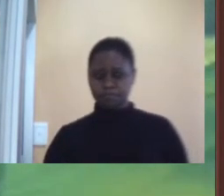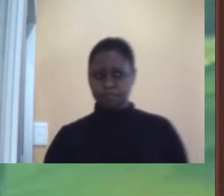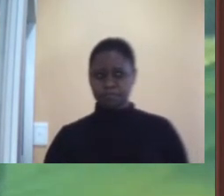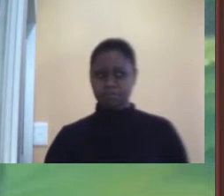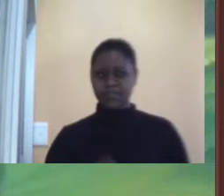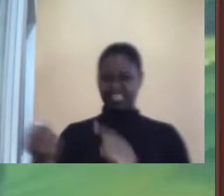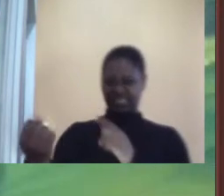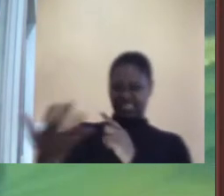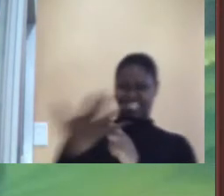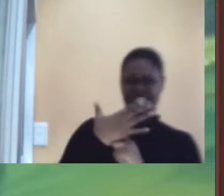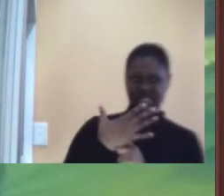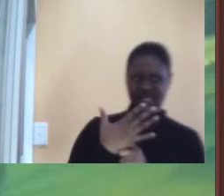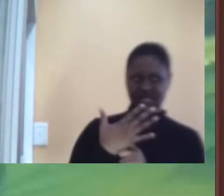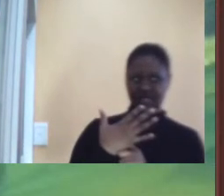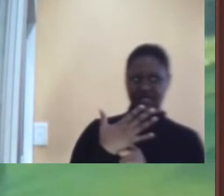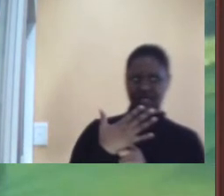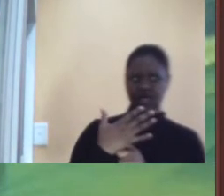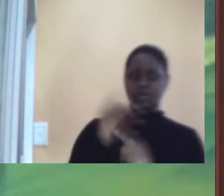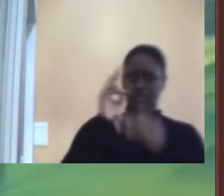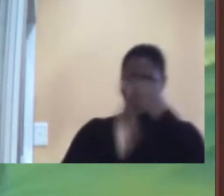threatened Honourable Pappas